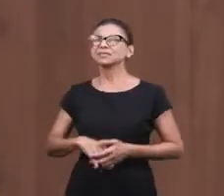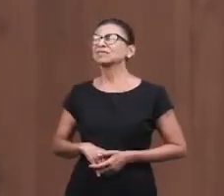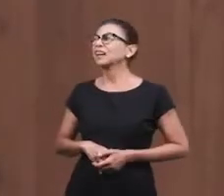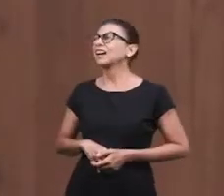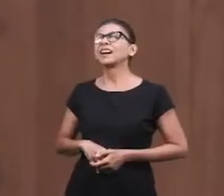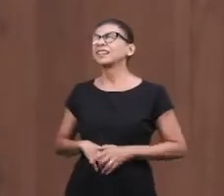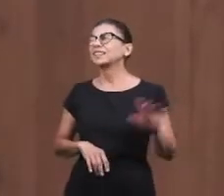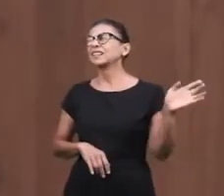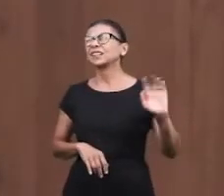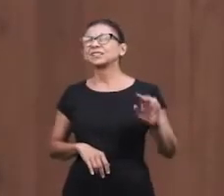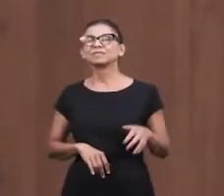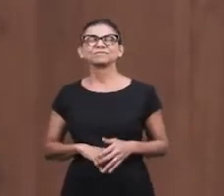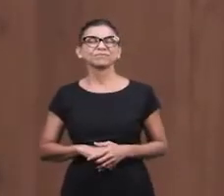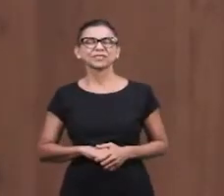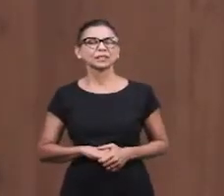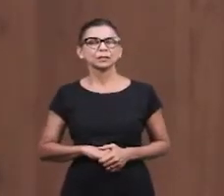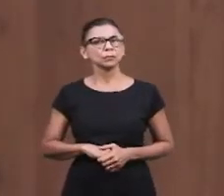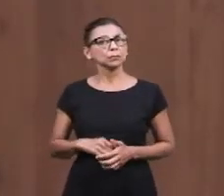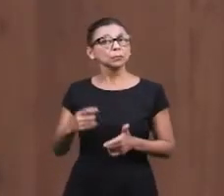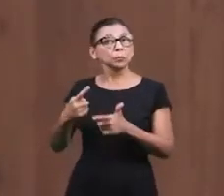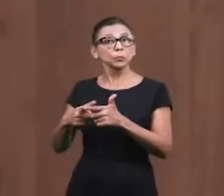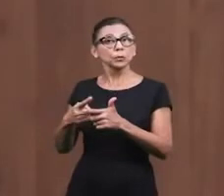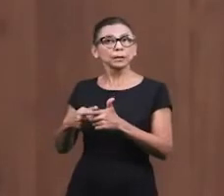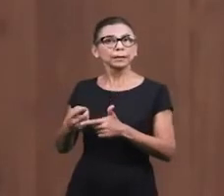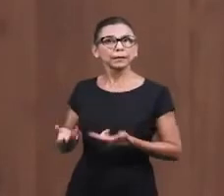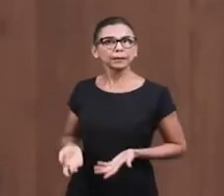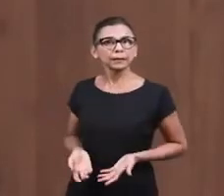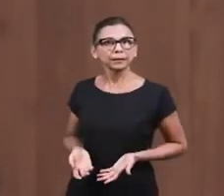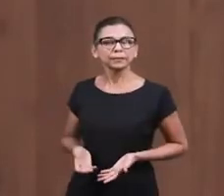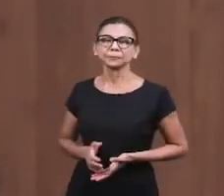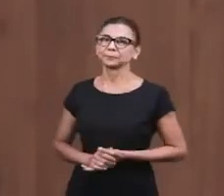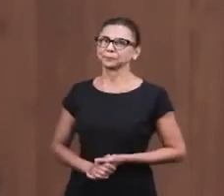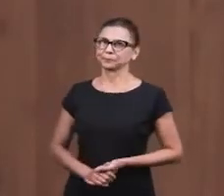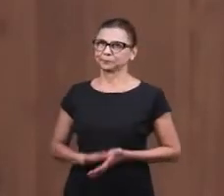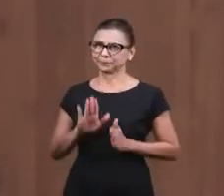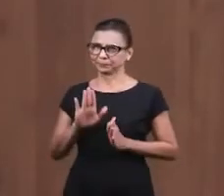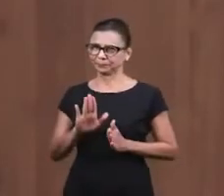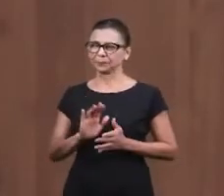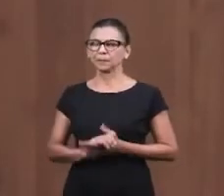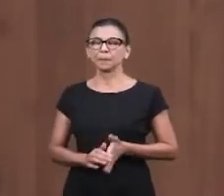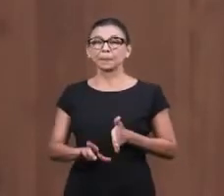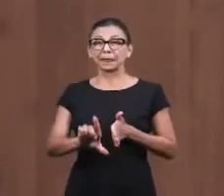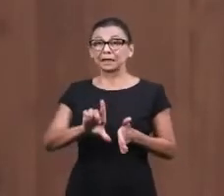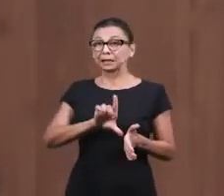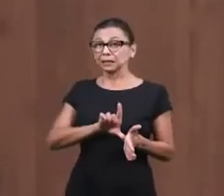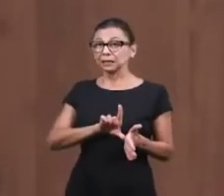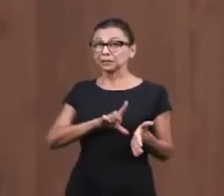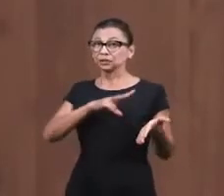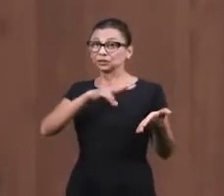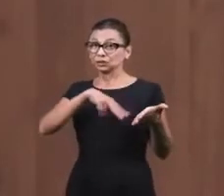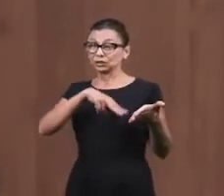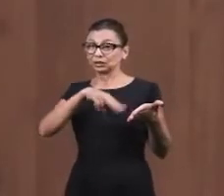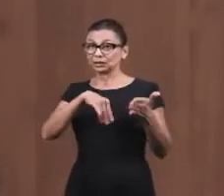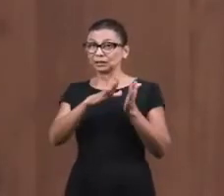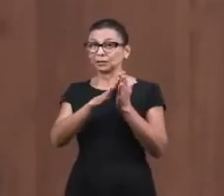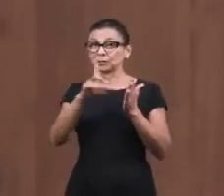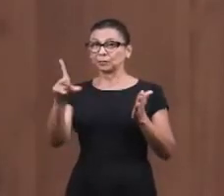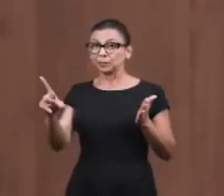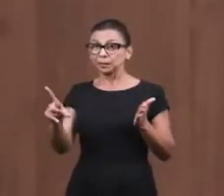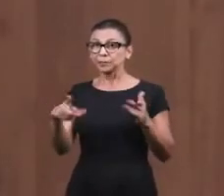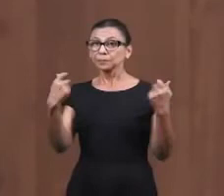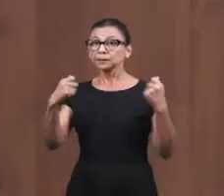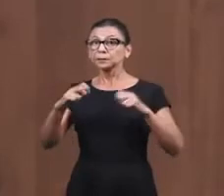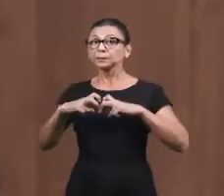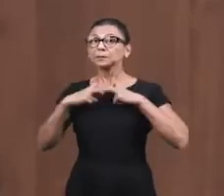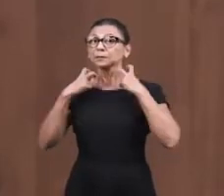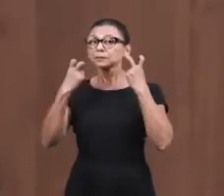that? Do you know why? Because before we read the Bible, we should plead by the blood of Jesus so that the